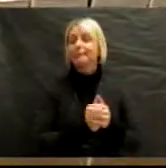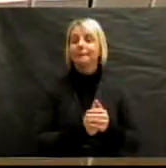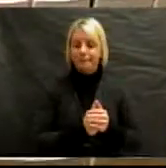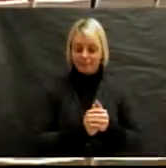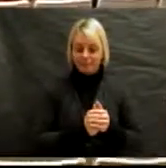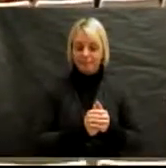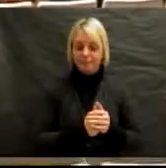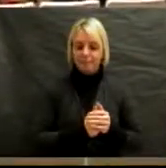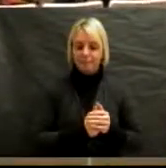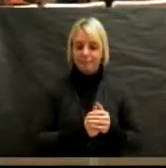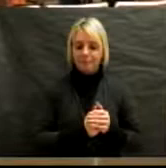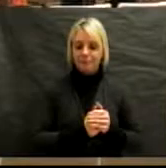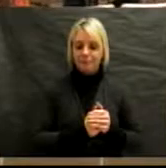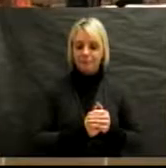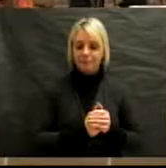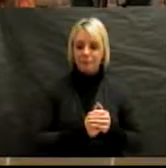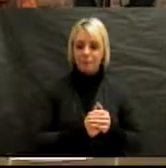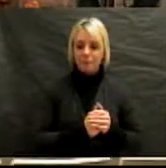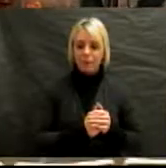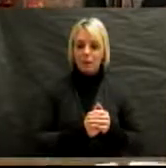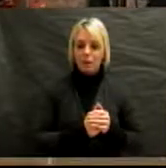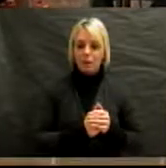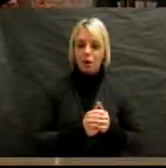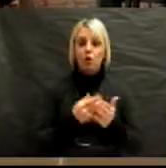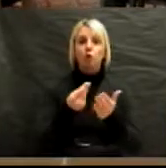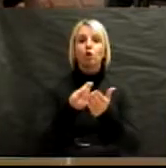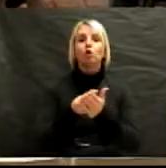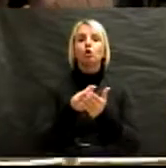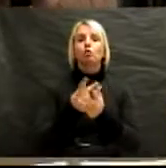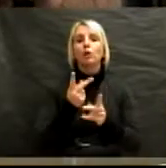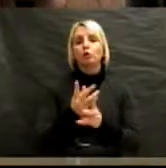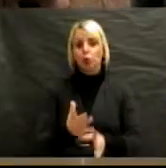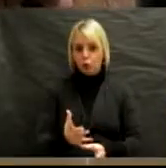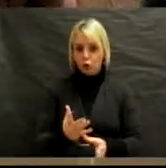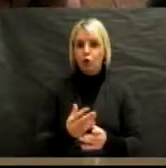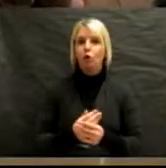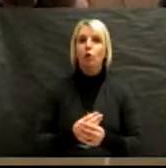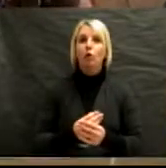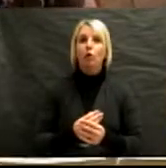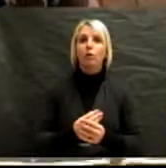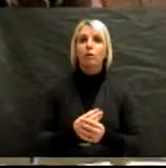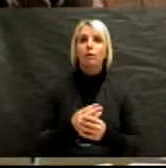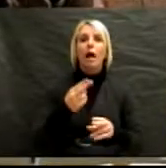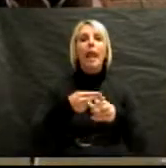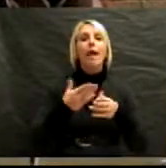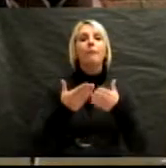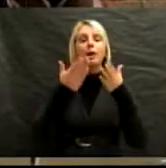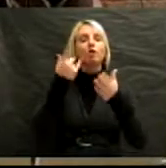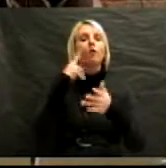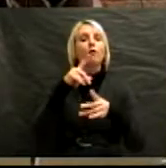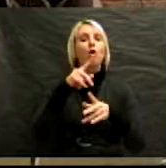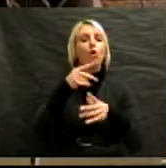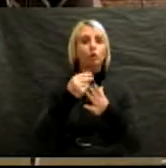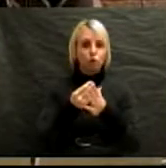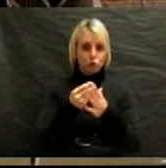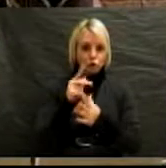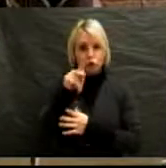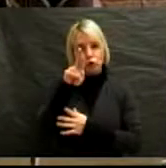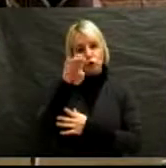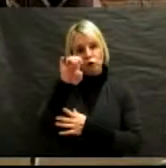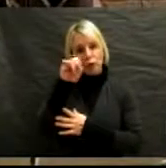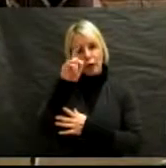treasurer. I'll entertain nominations for treasurer of the Faribault School Board. I'll nominate Deb Davis